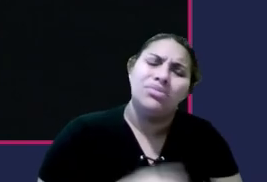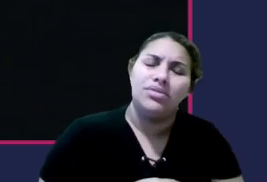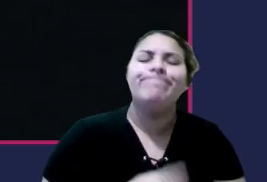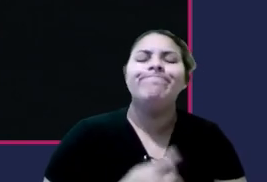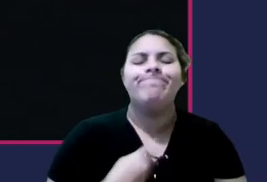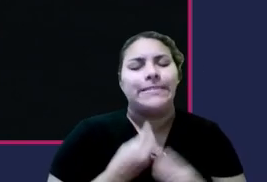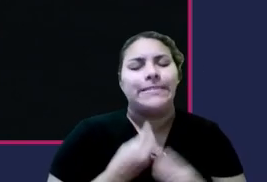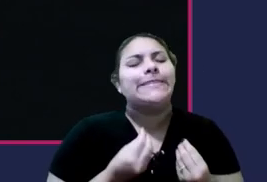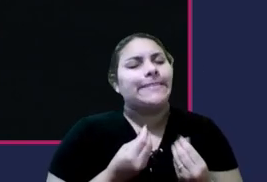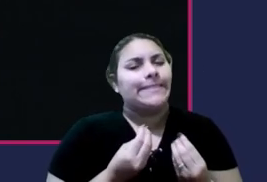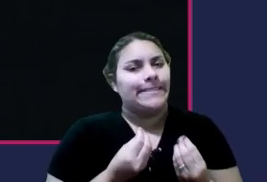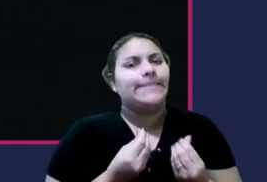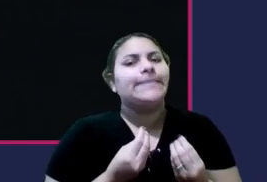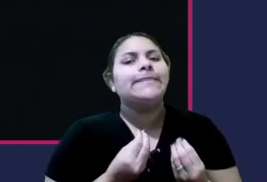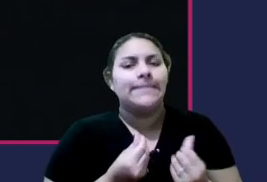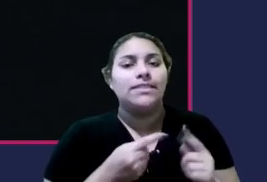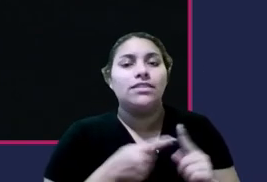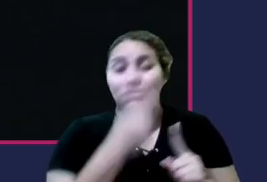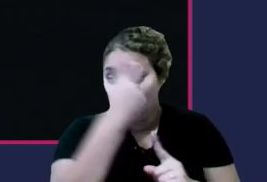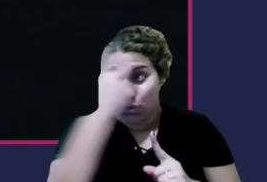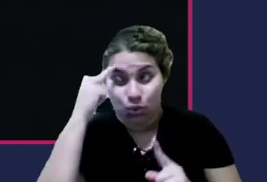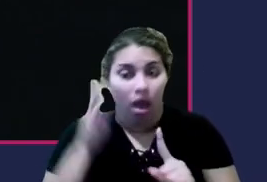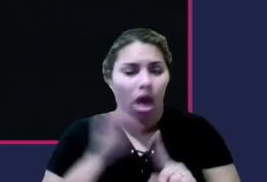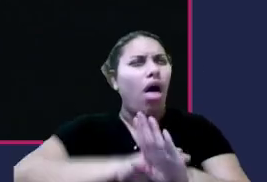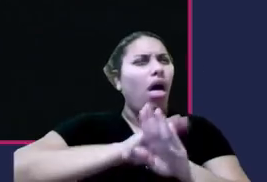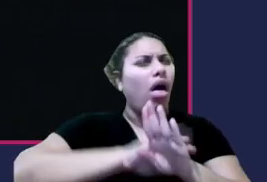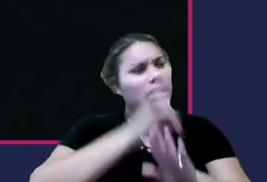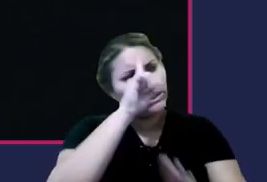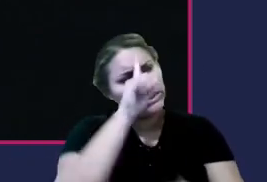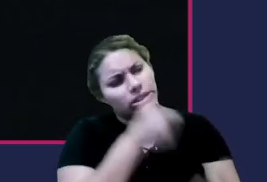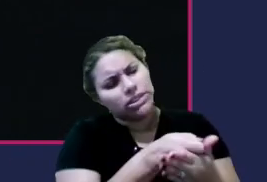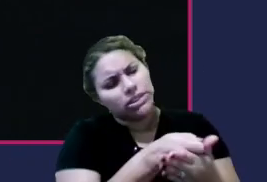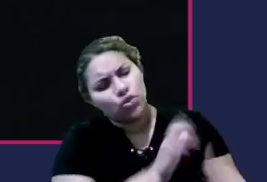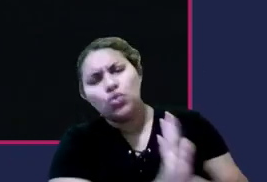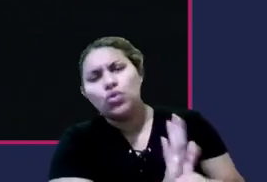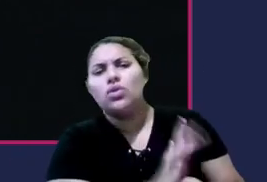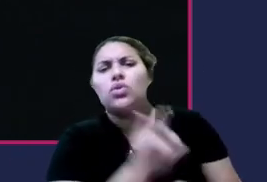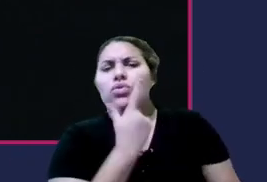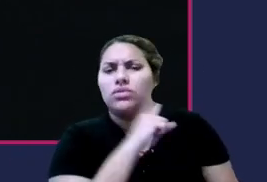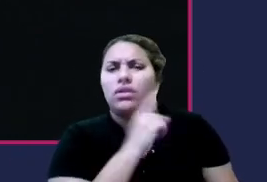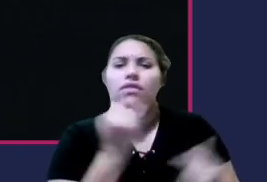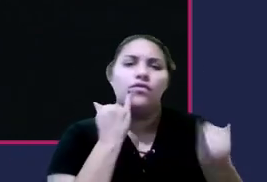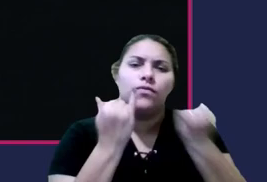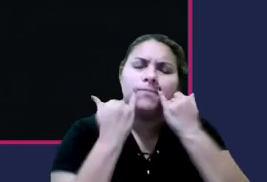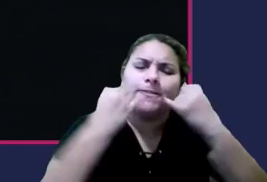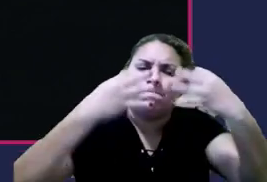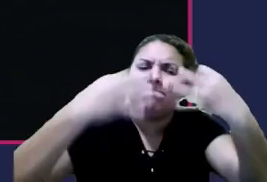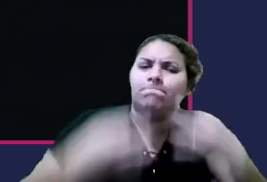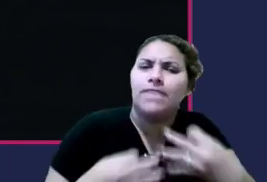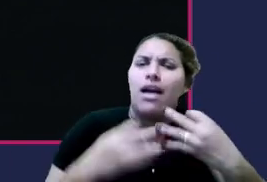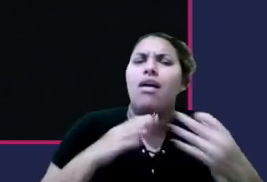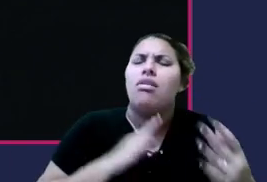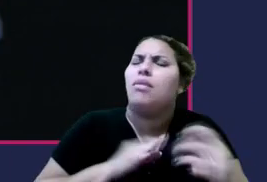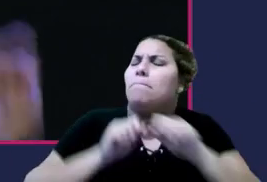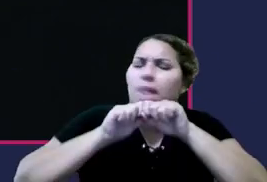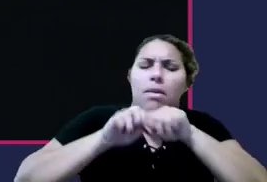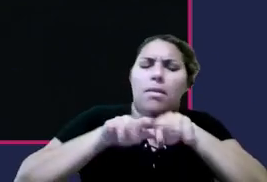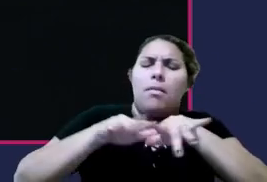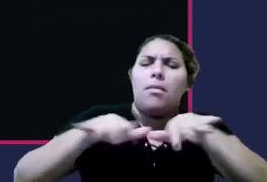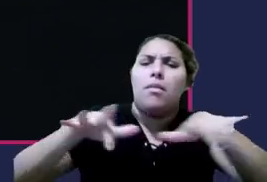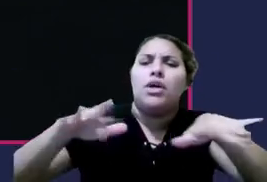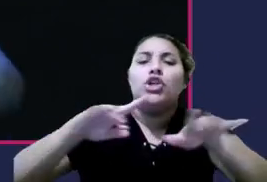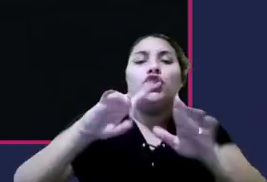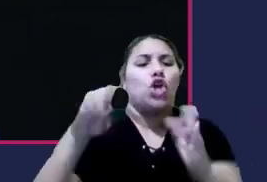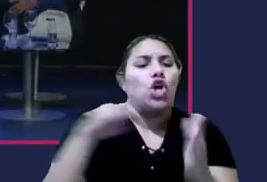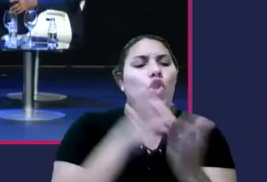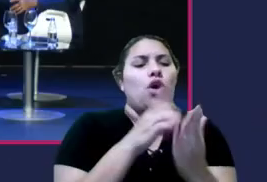receive the early diagnostic and gonna be suffering from the rare disease. So we must be sensible to try to reach